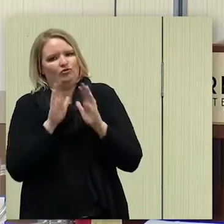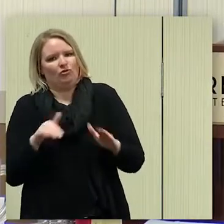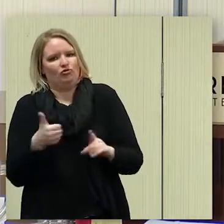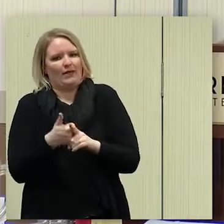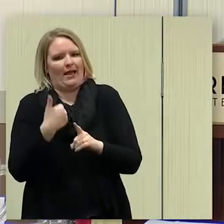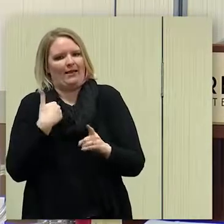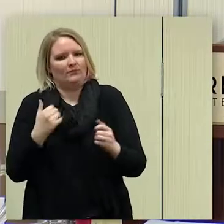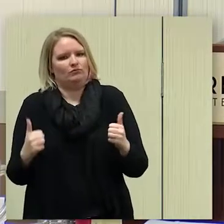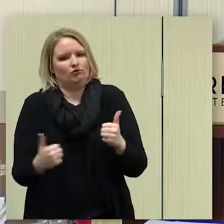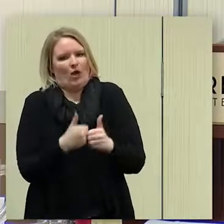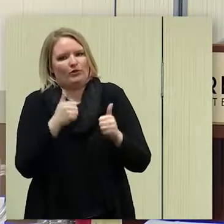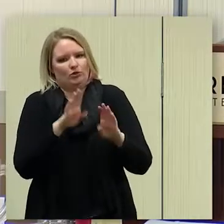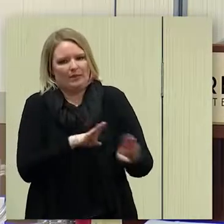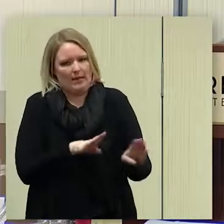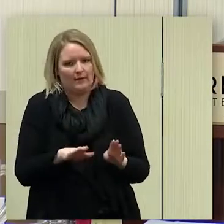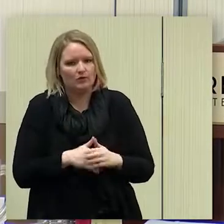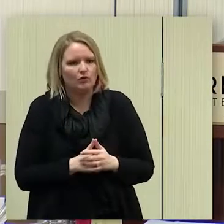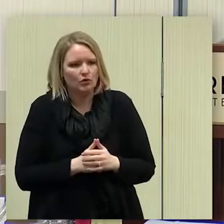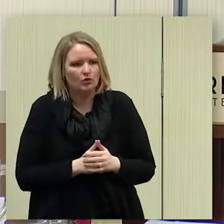So talk for a second about that.